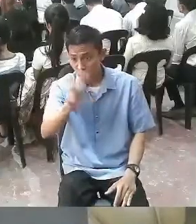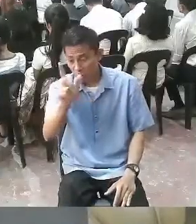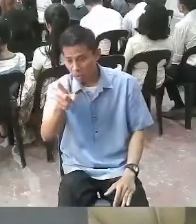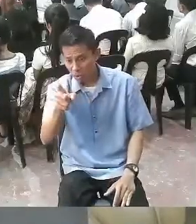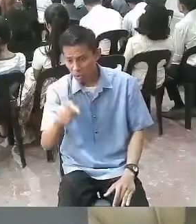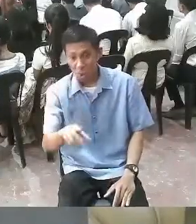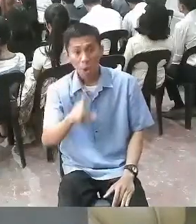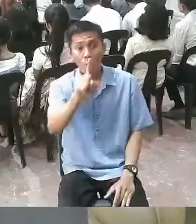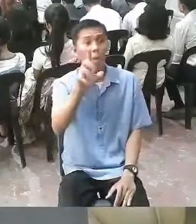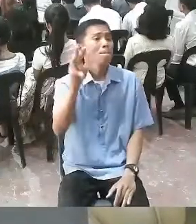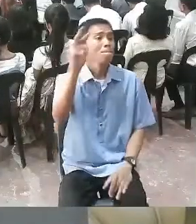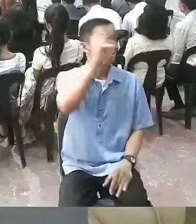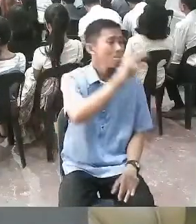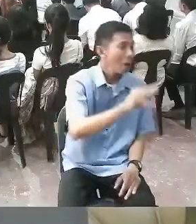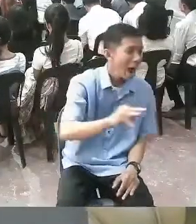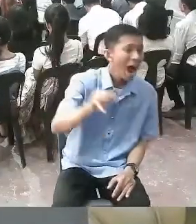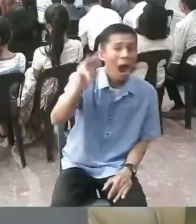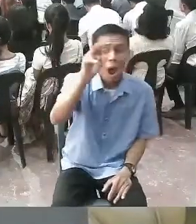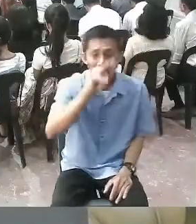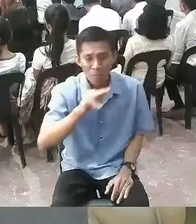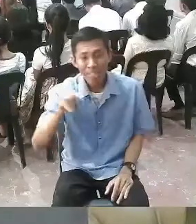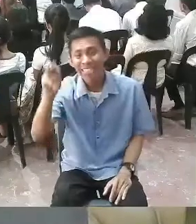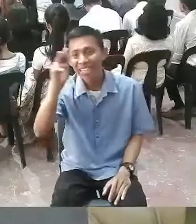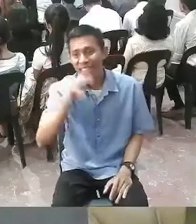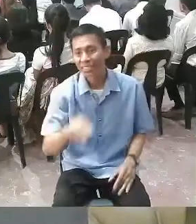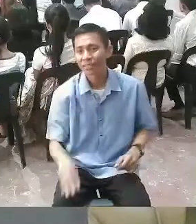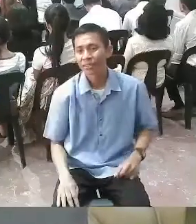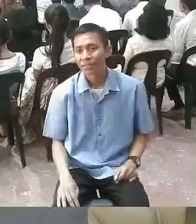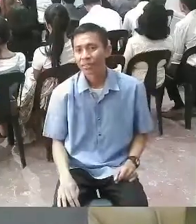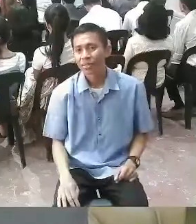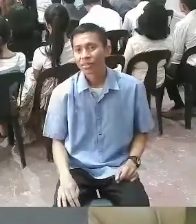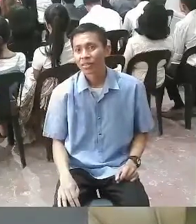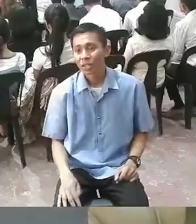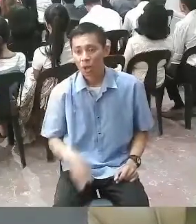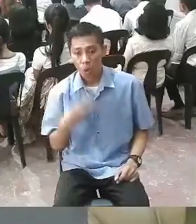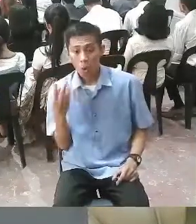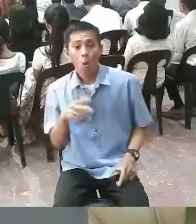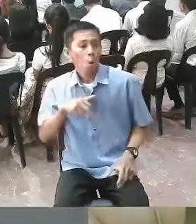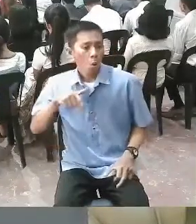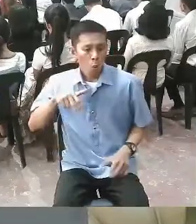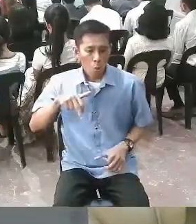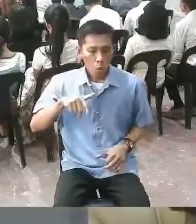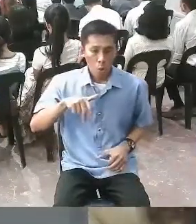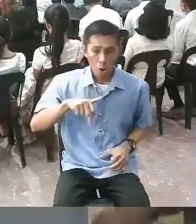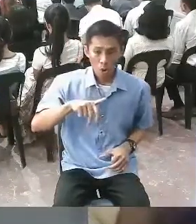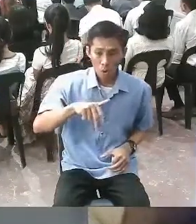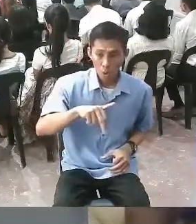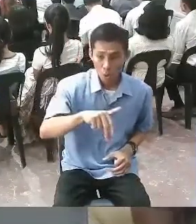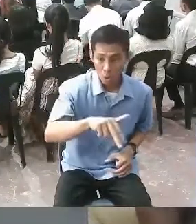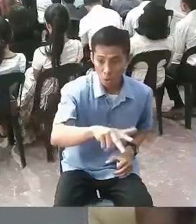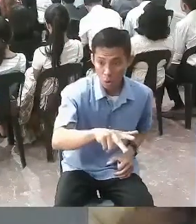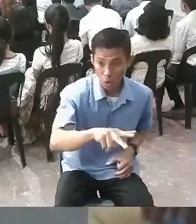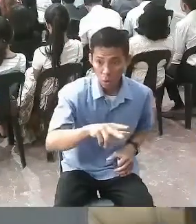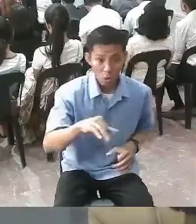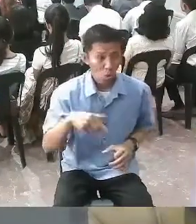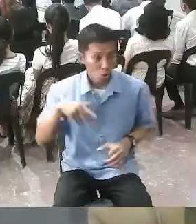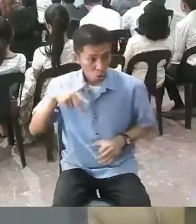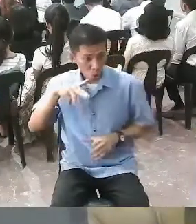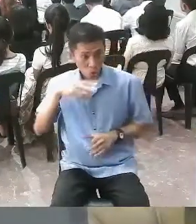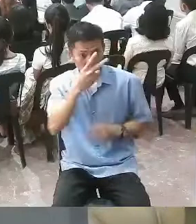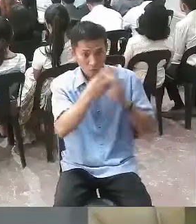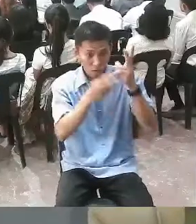on a Monday, it was her day off, and we were walking around one of the resorts. I live in